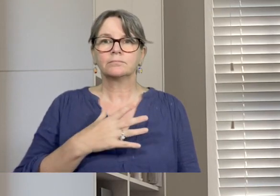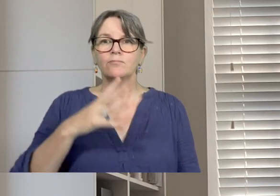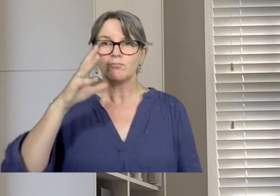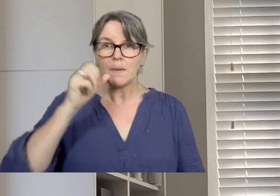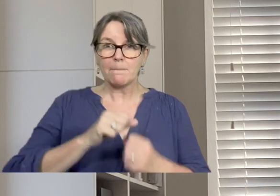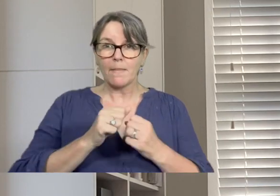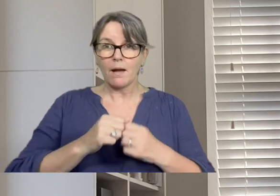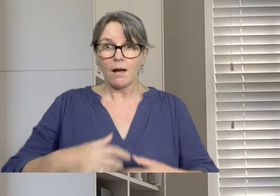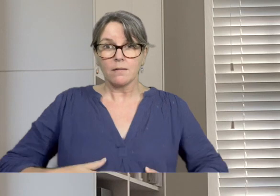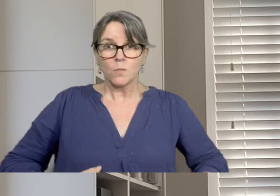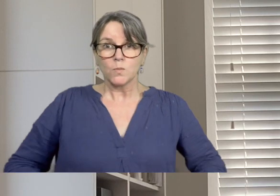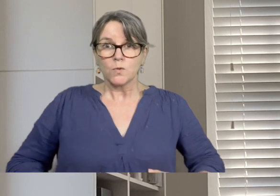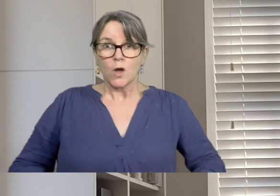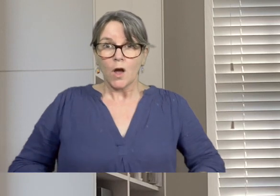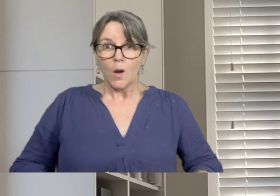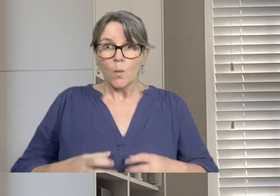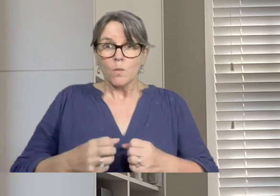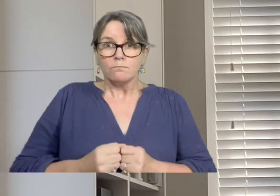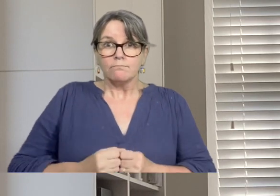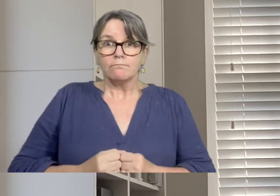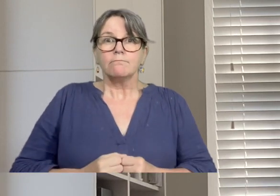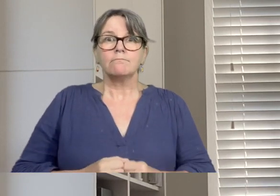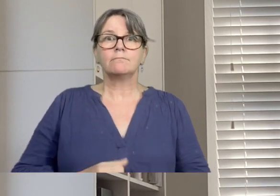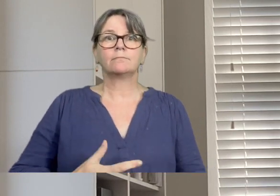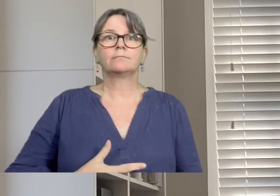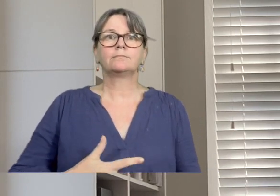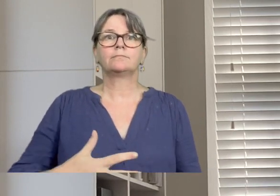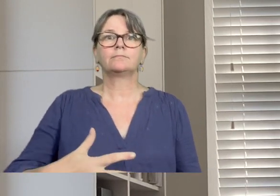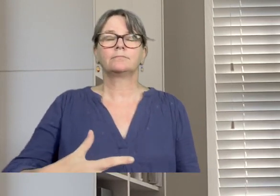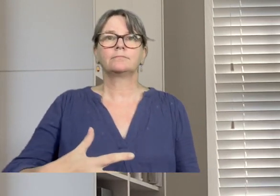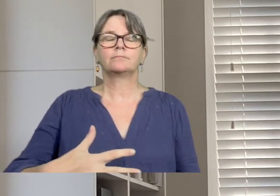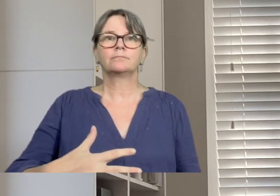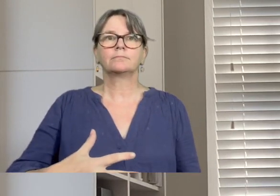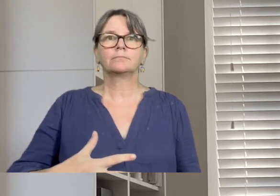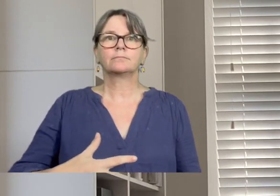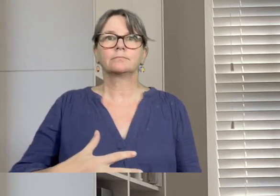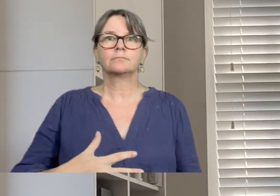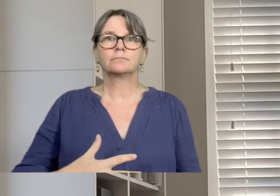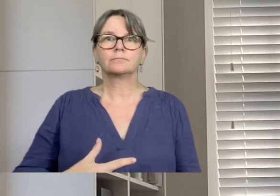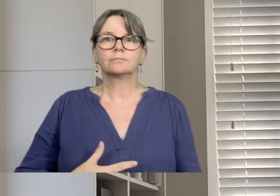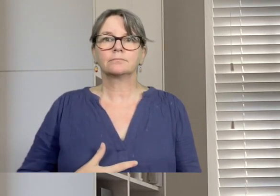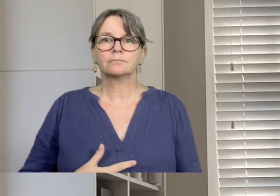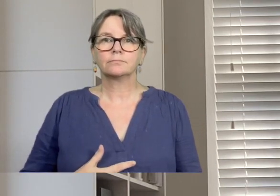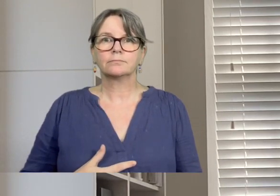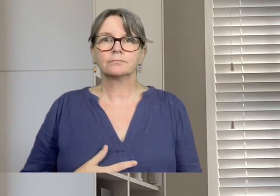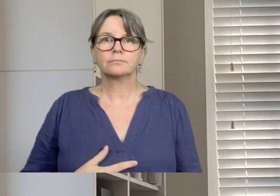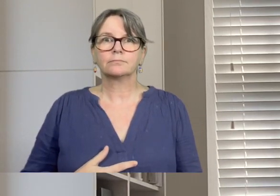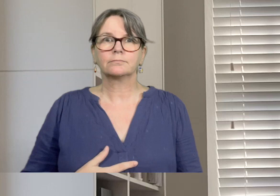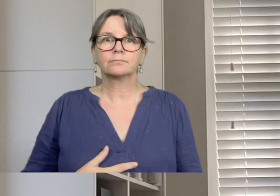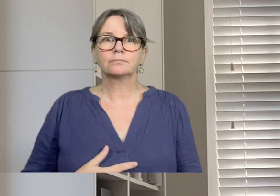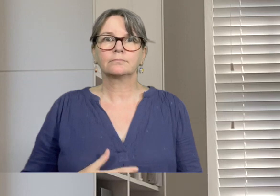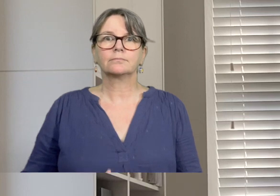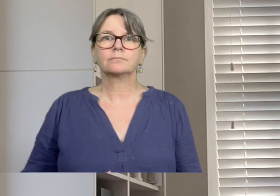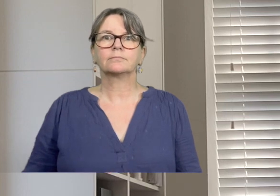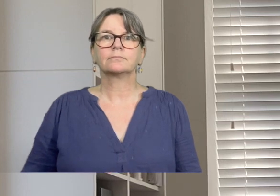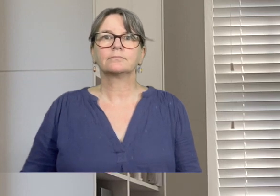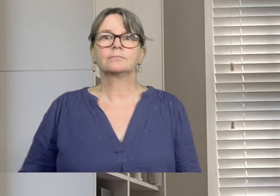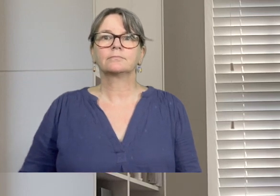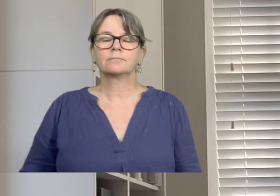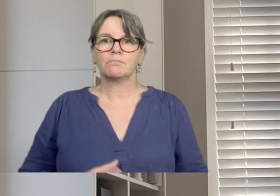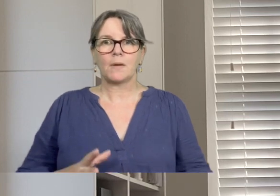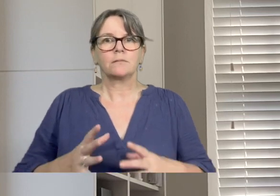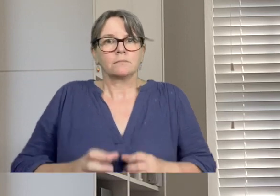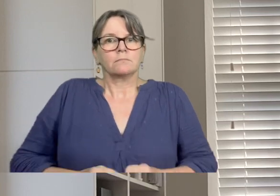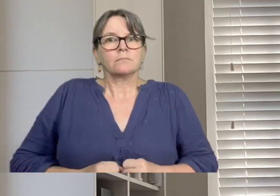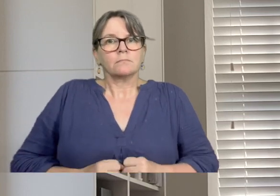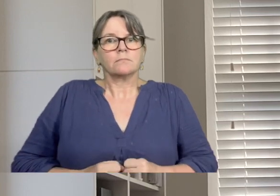2. We're having to work a lot more now to stabilise through that torso. So stabilising through the centre to allow there to be movement through